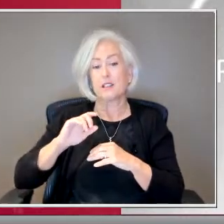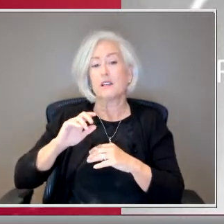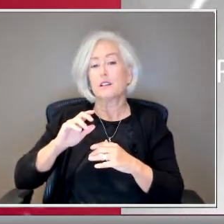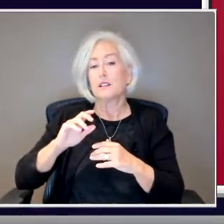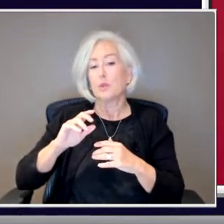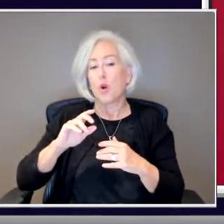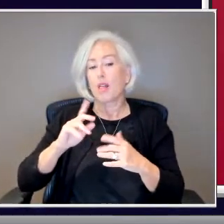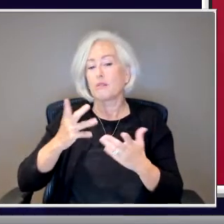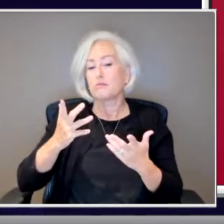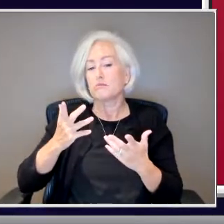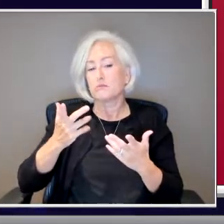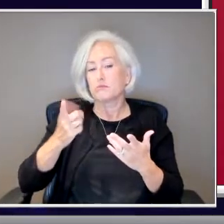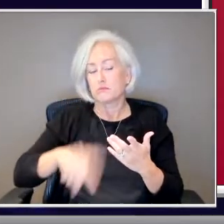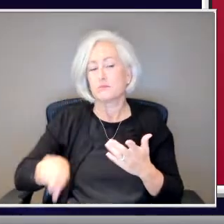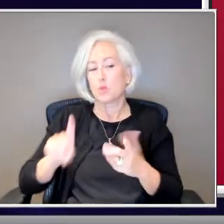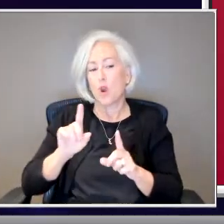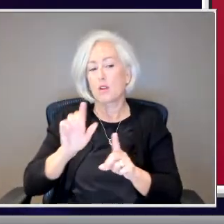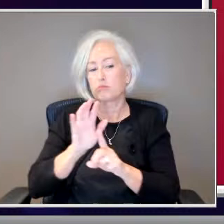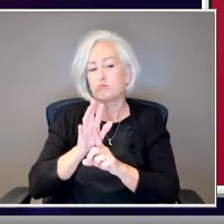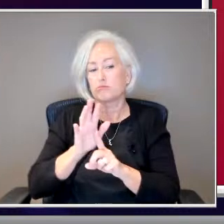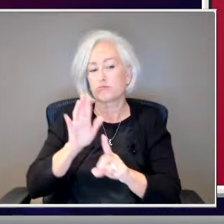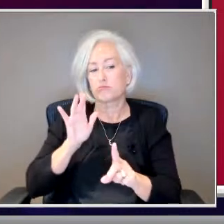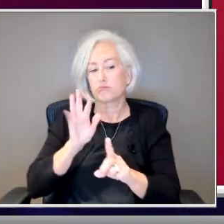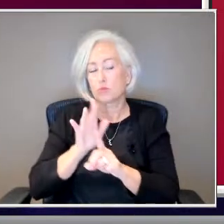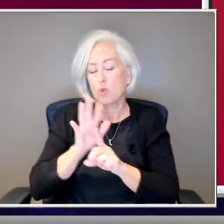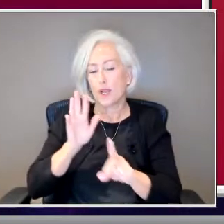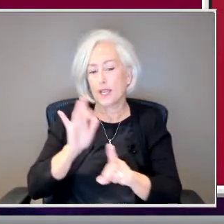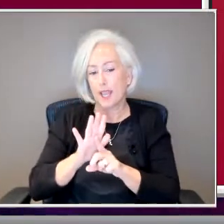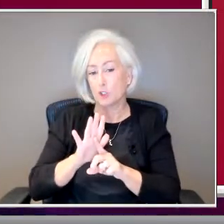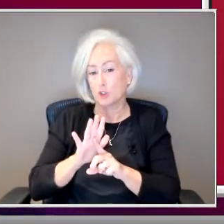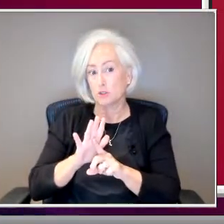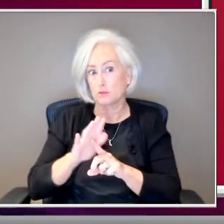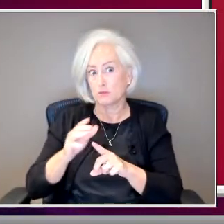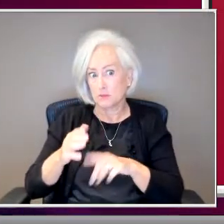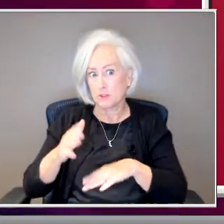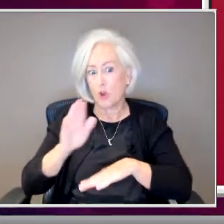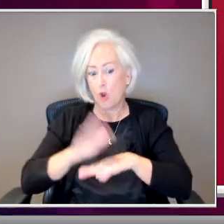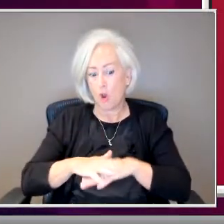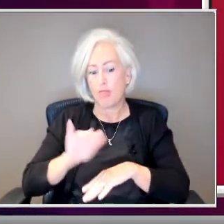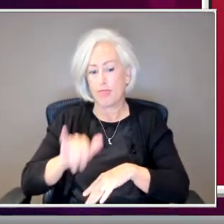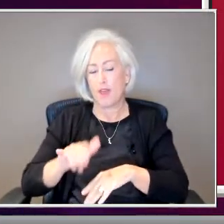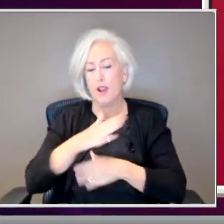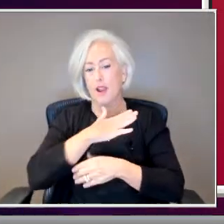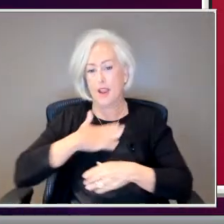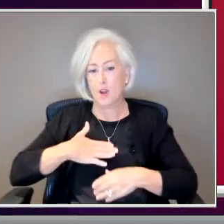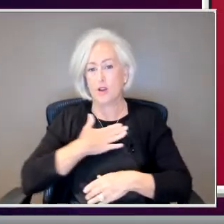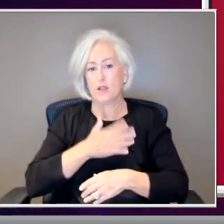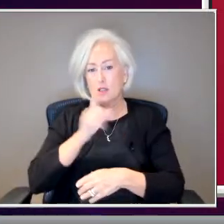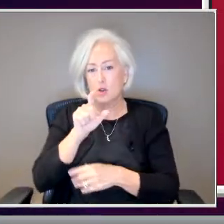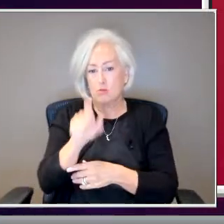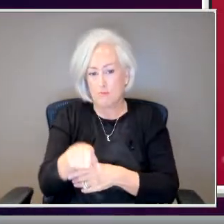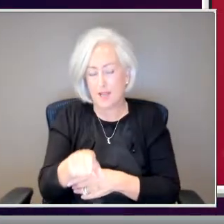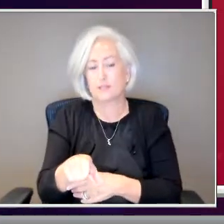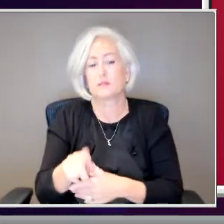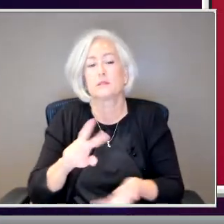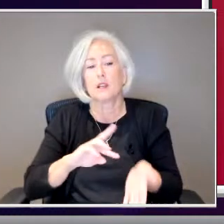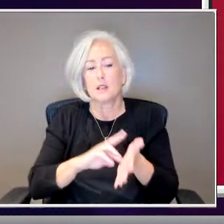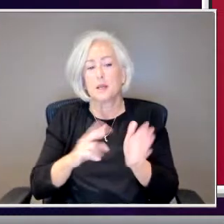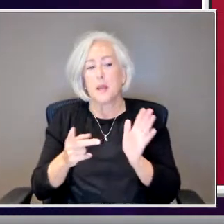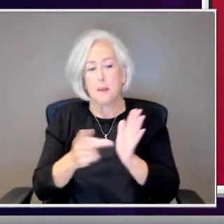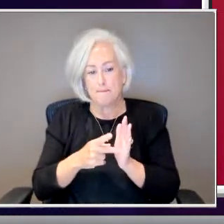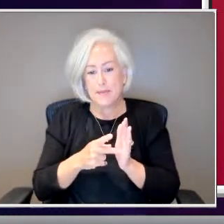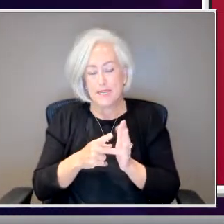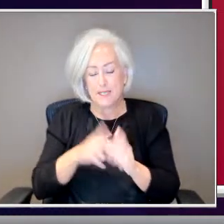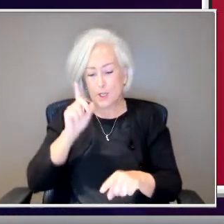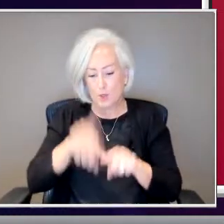radiation, but there was a question about radiation. But you have to get this stuff taken care of so you don't get mid-treatment and then say, oh, we've got to move